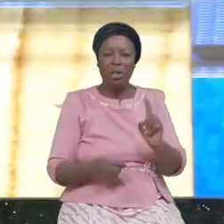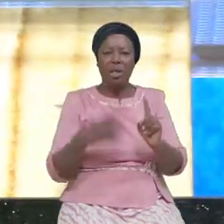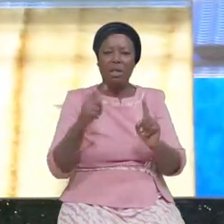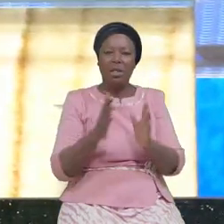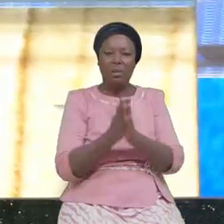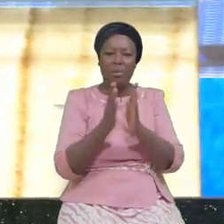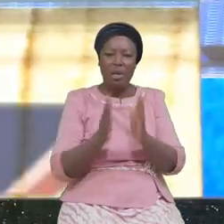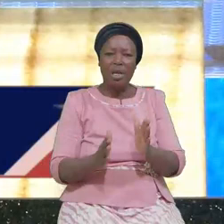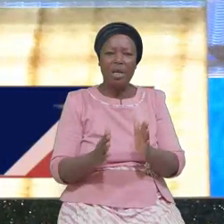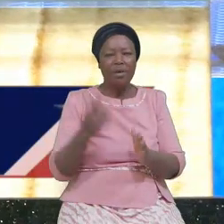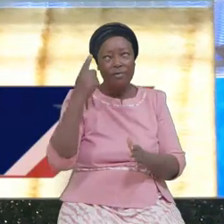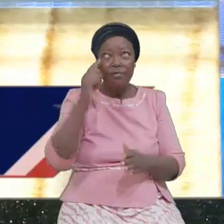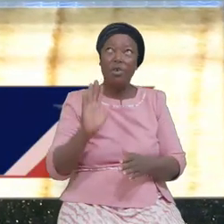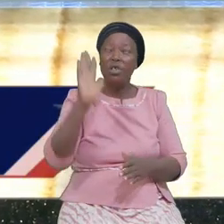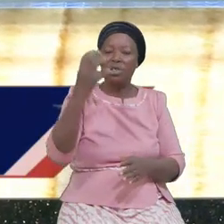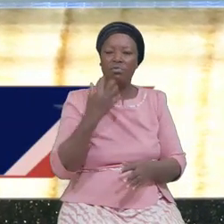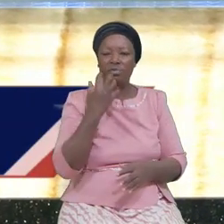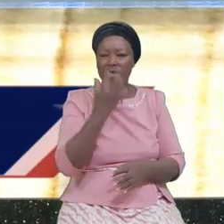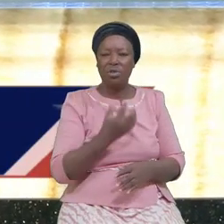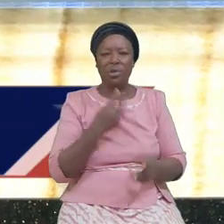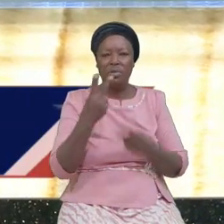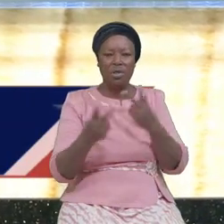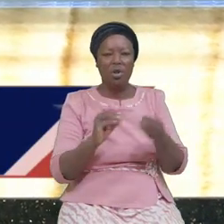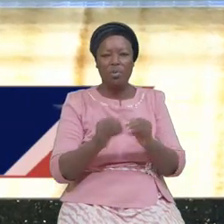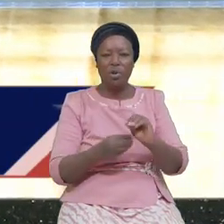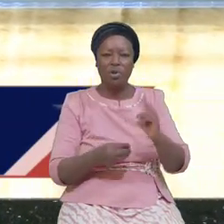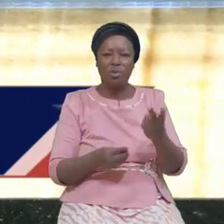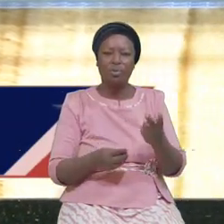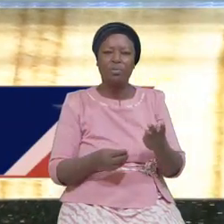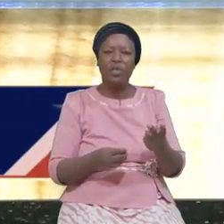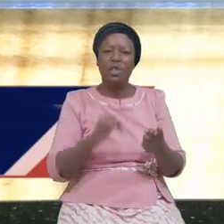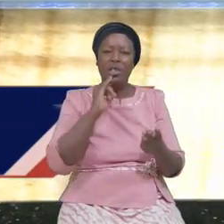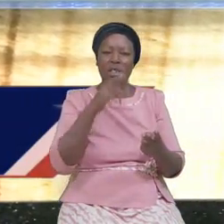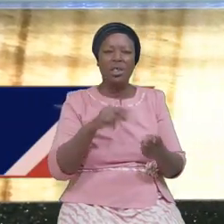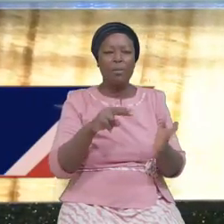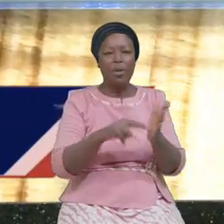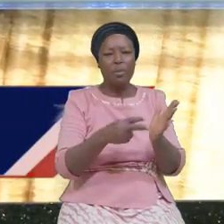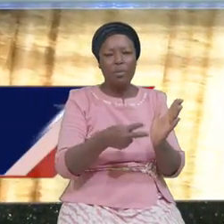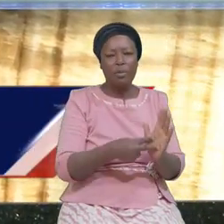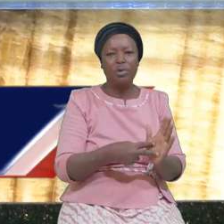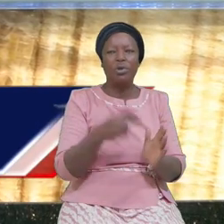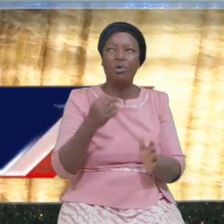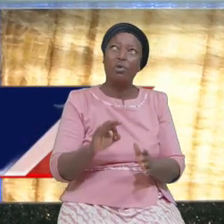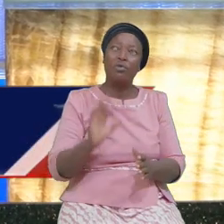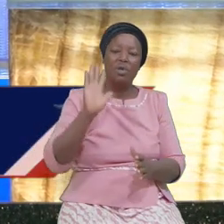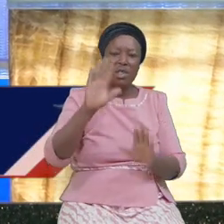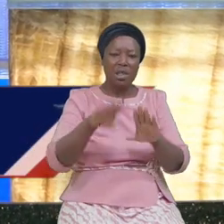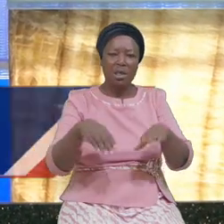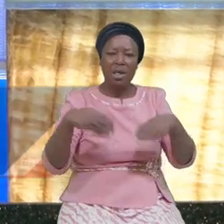prayer for his gracious visitation. Number two, the purpose of his